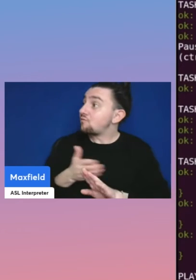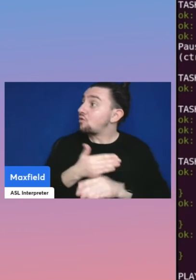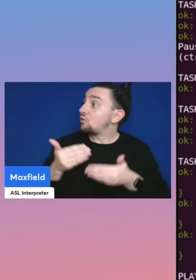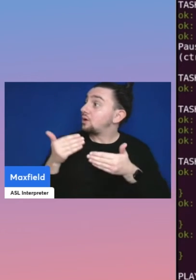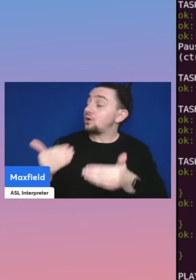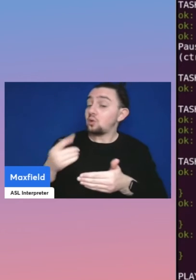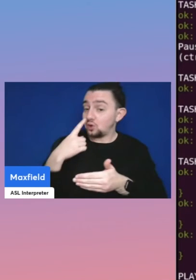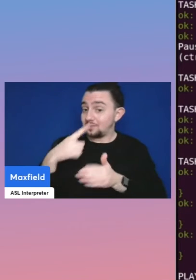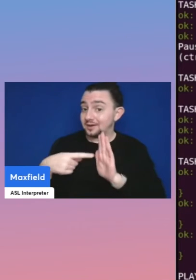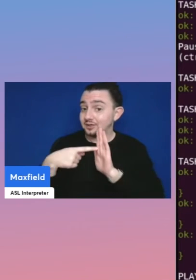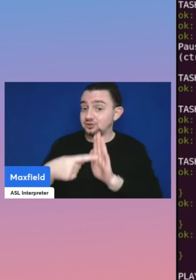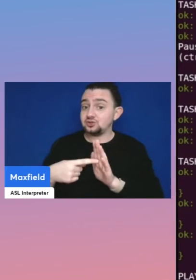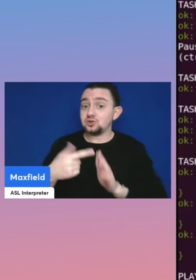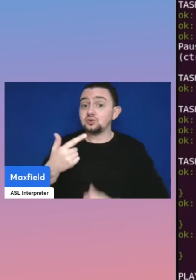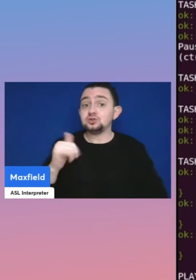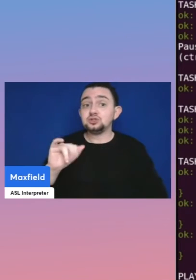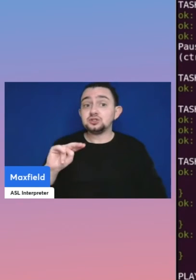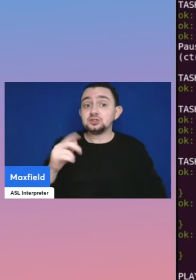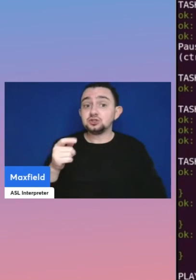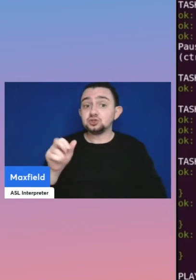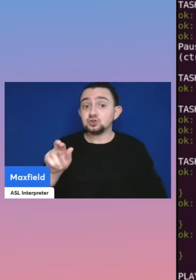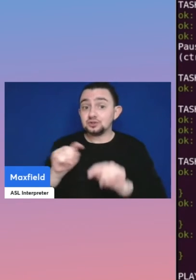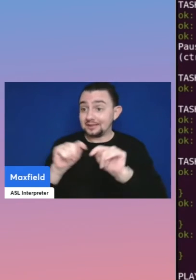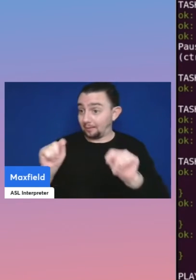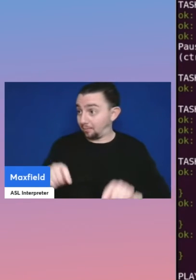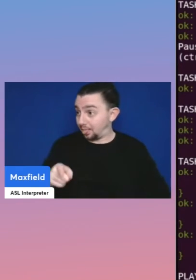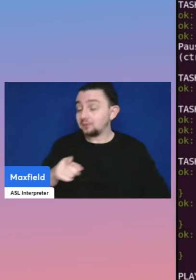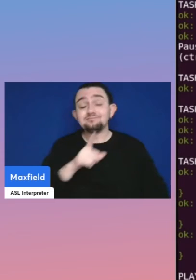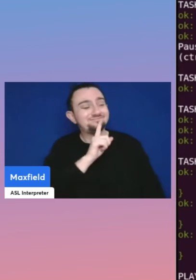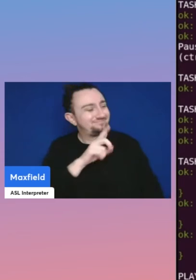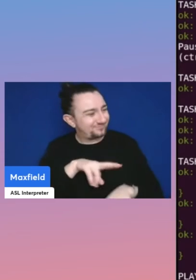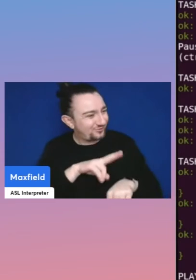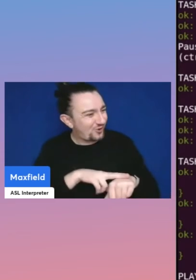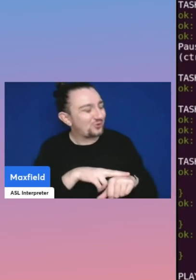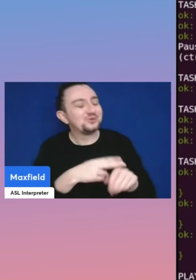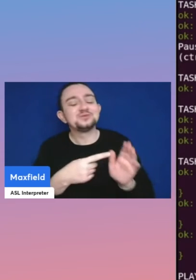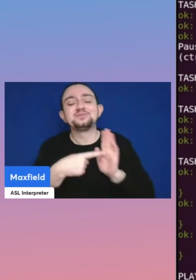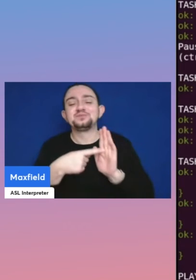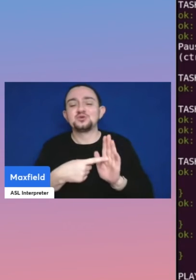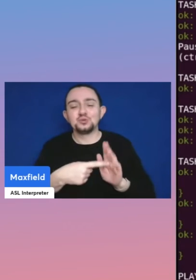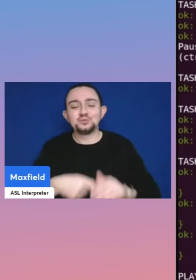template. Yes, of course. So